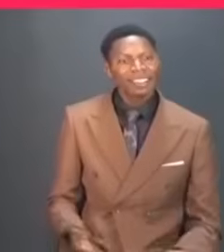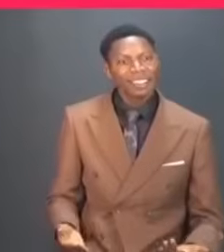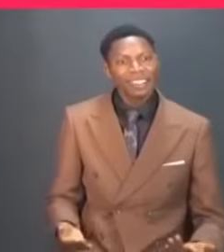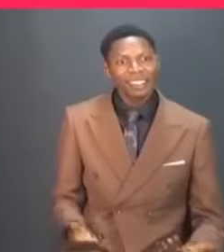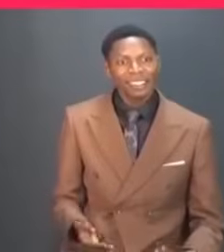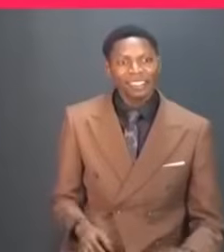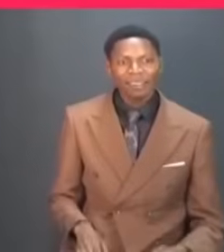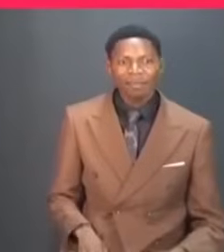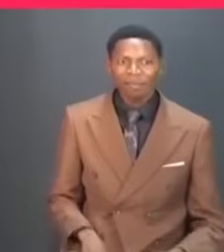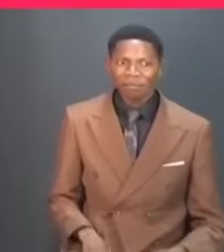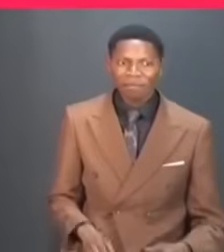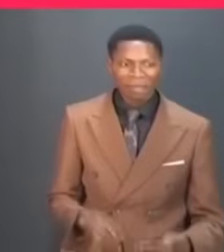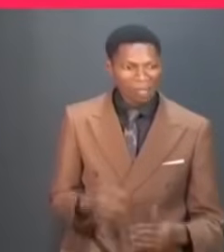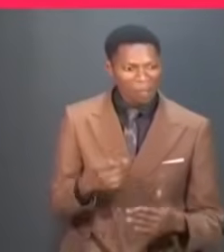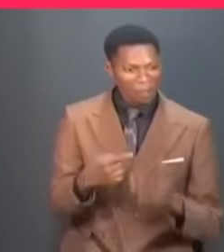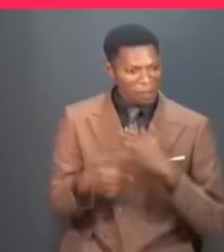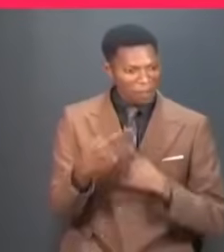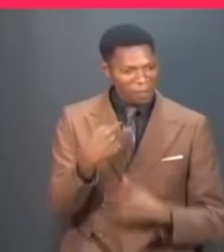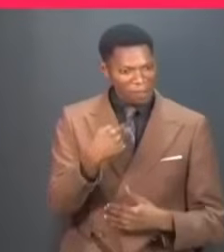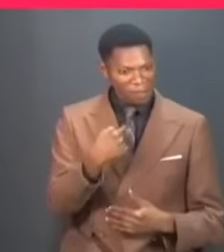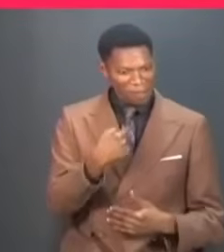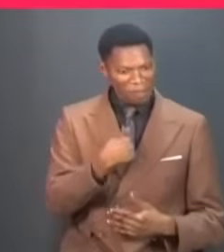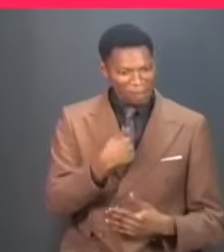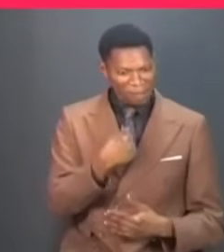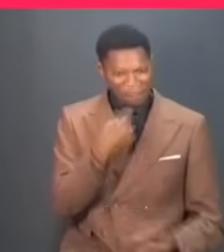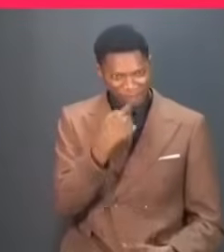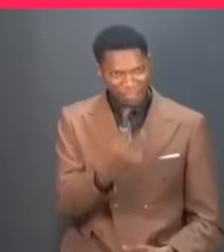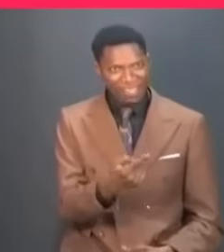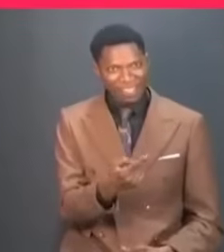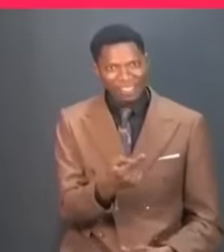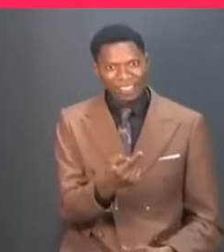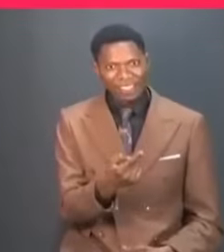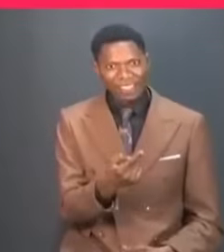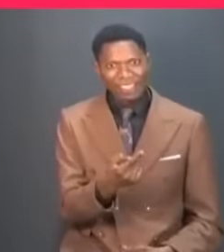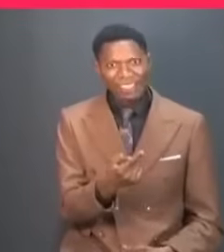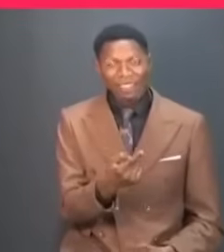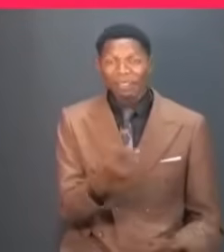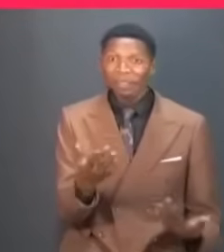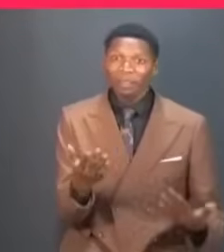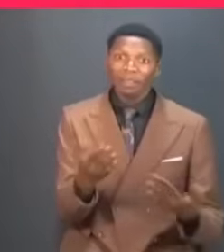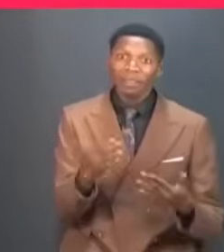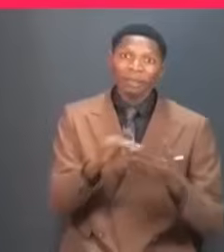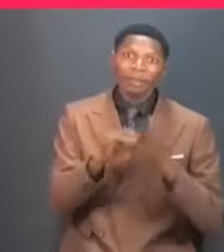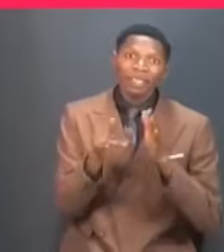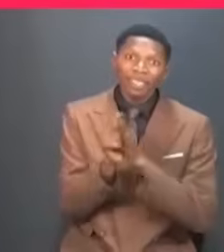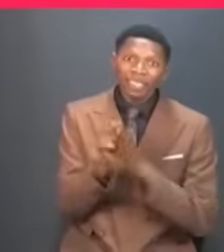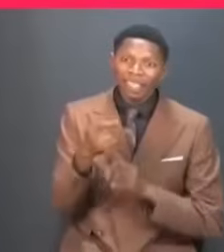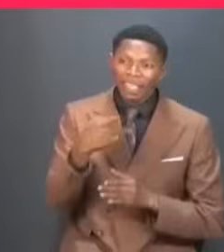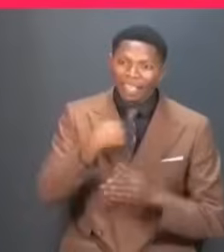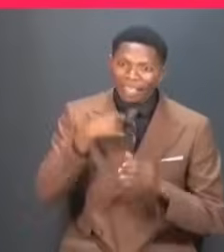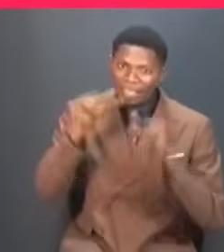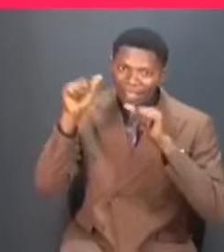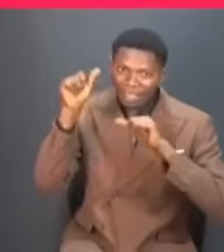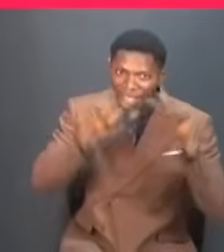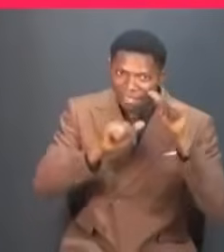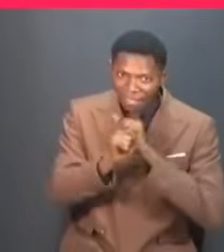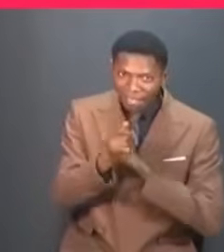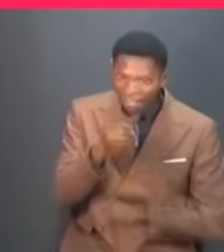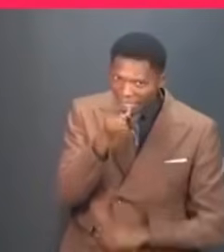Exactly what I stated. You see, so I've assessed you